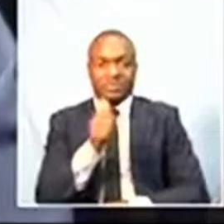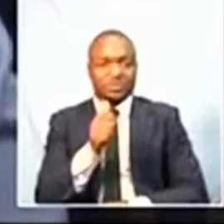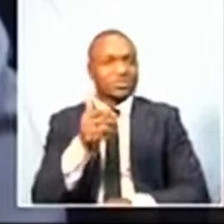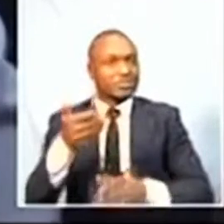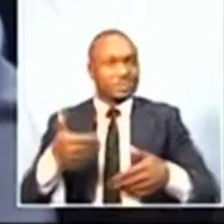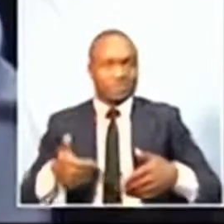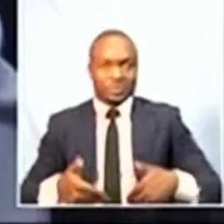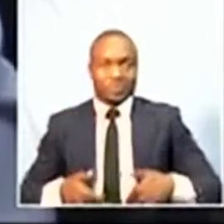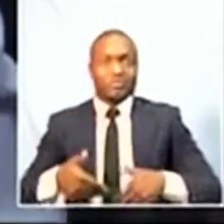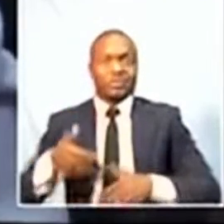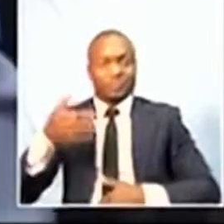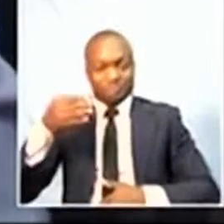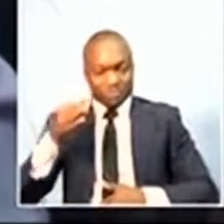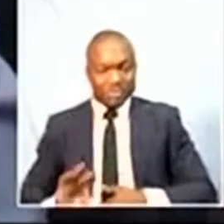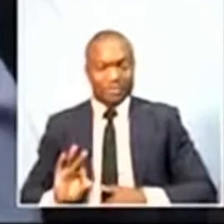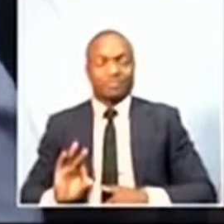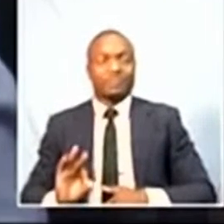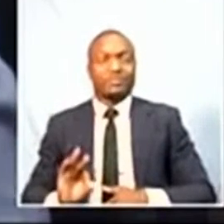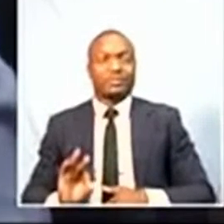Chair, here,